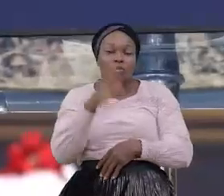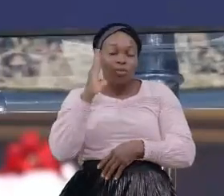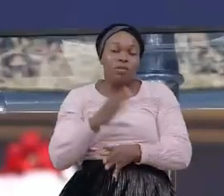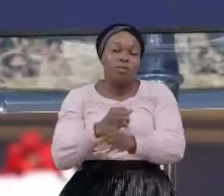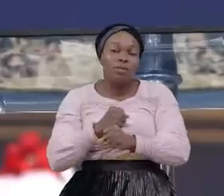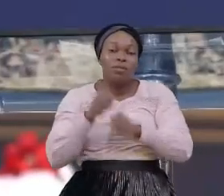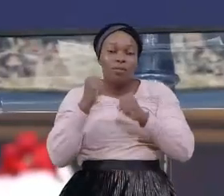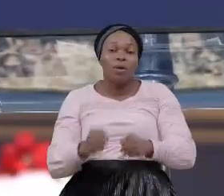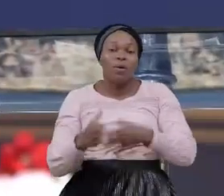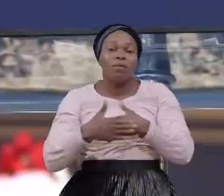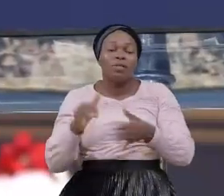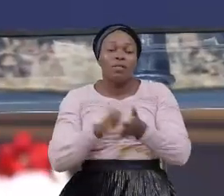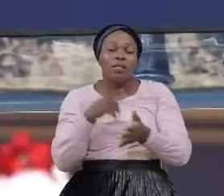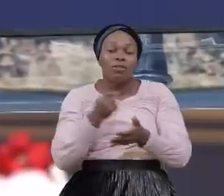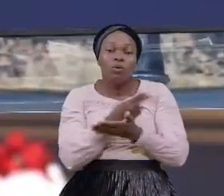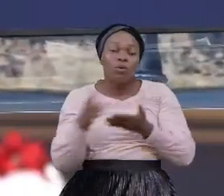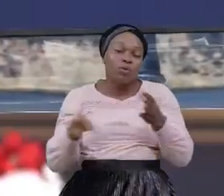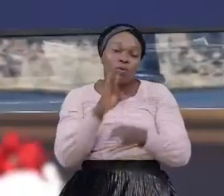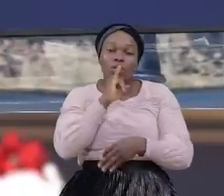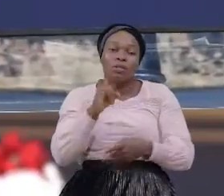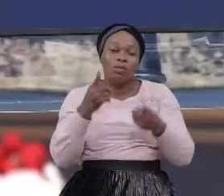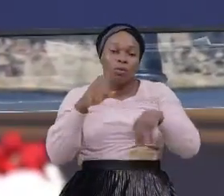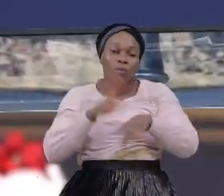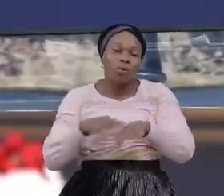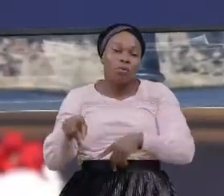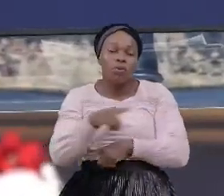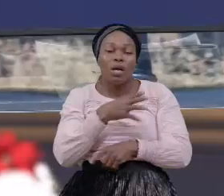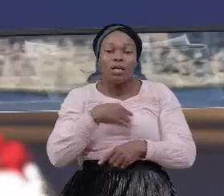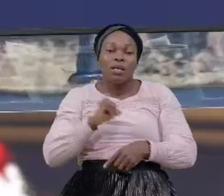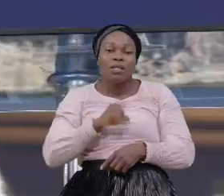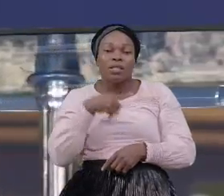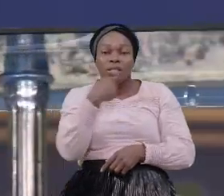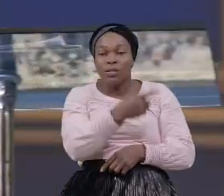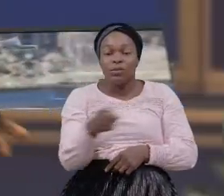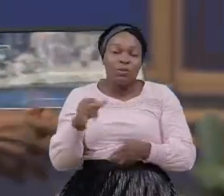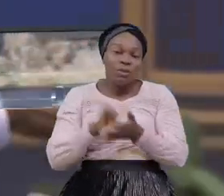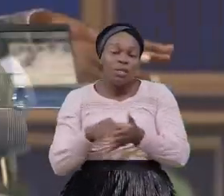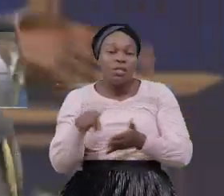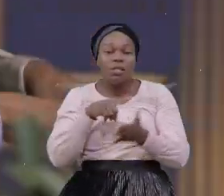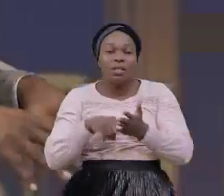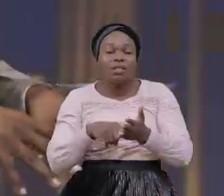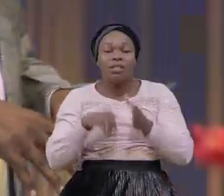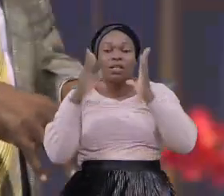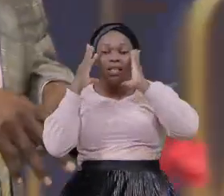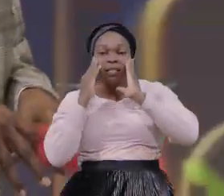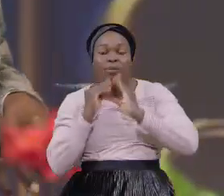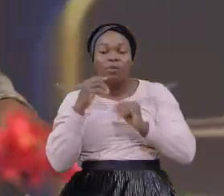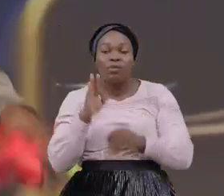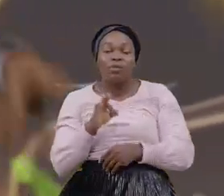Holy Ghost has come upon you. And I tell you, that experience of being immersed,